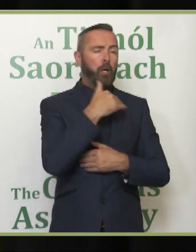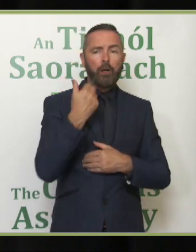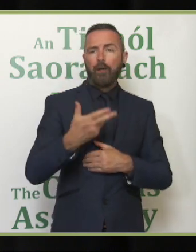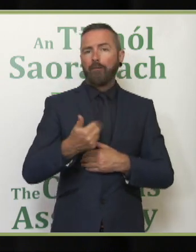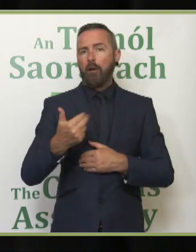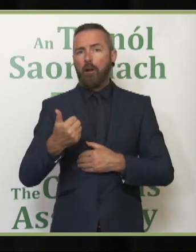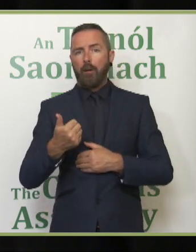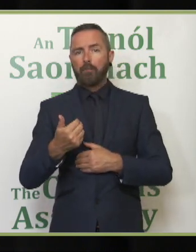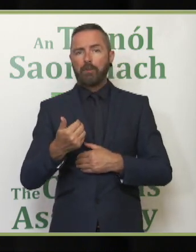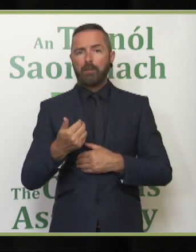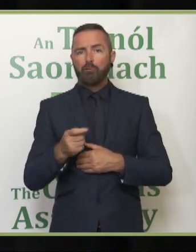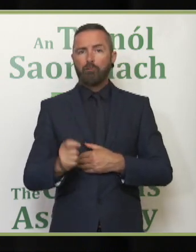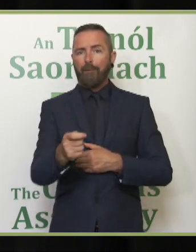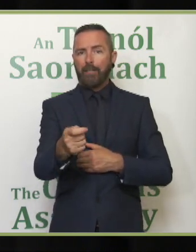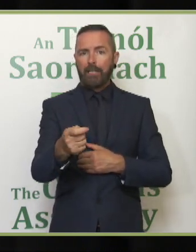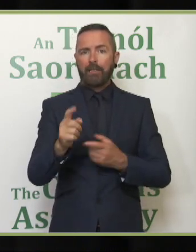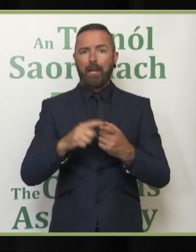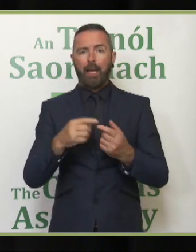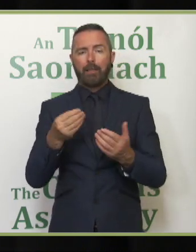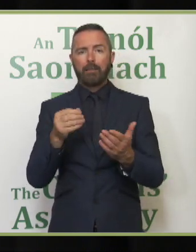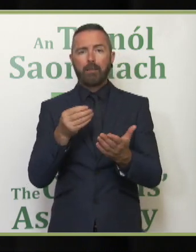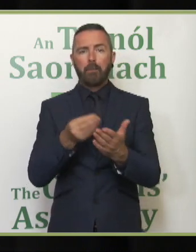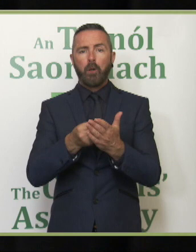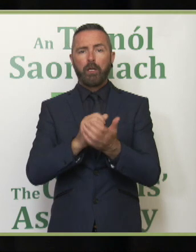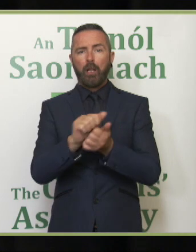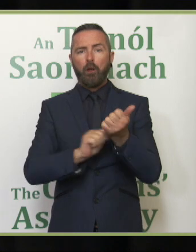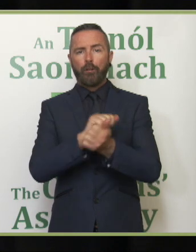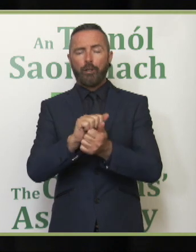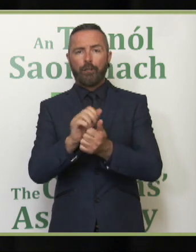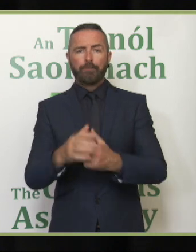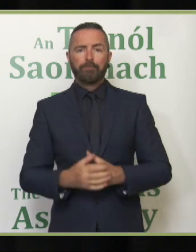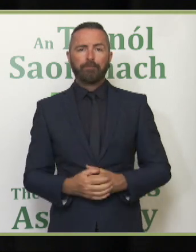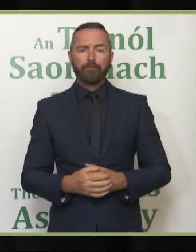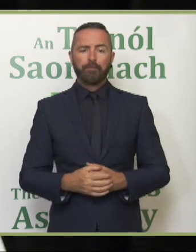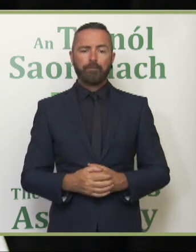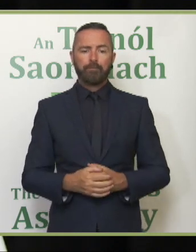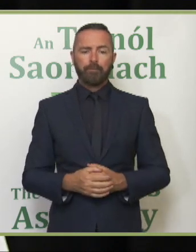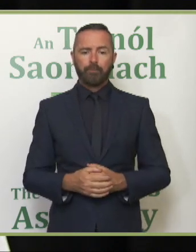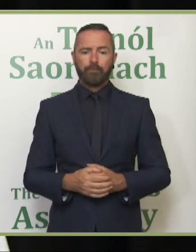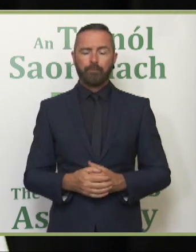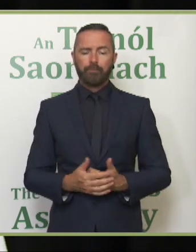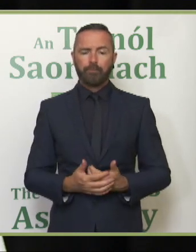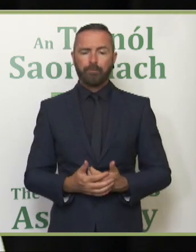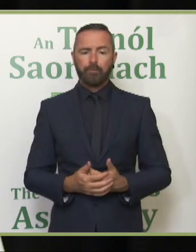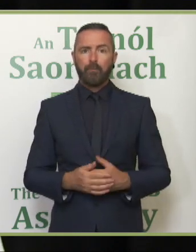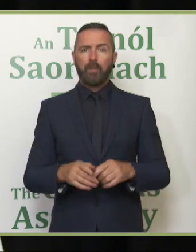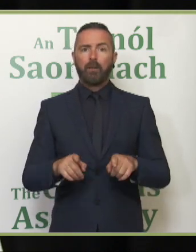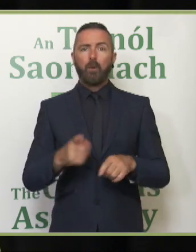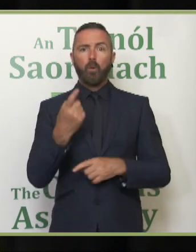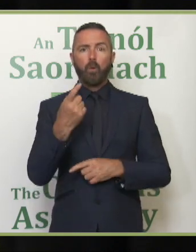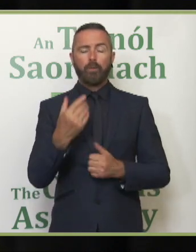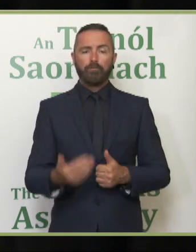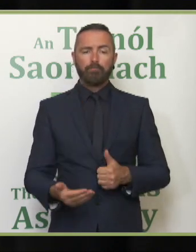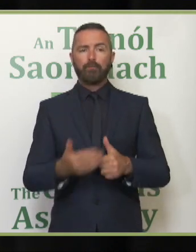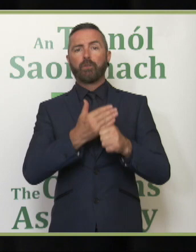drug trafficking and money laundering. We also are keenly, one of our keen aims is